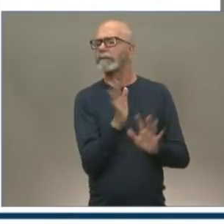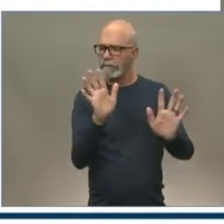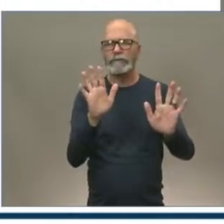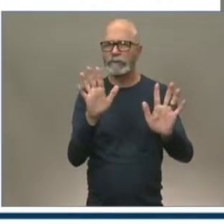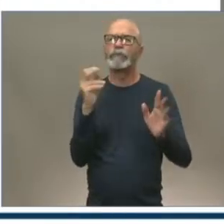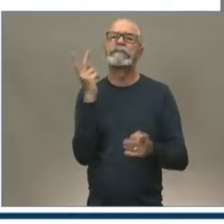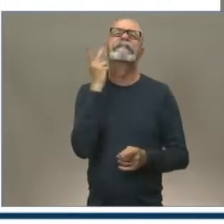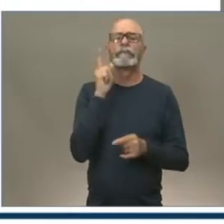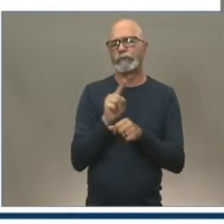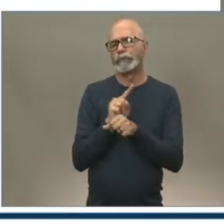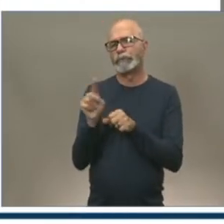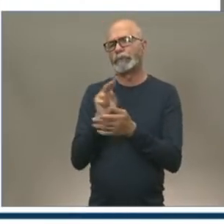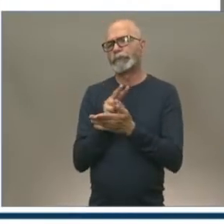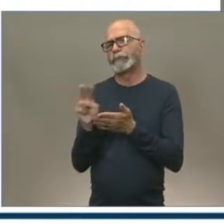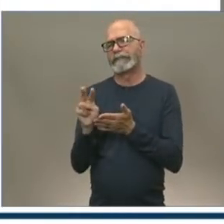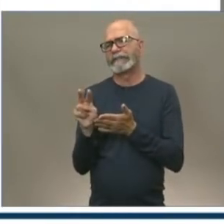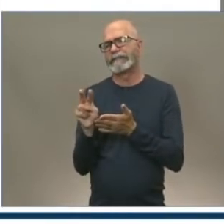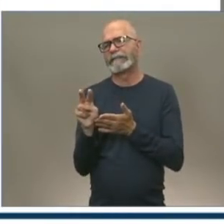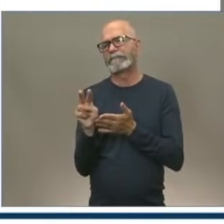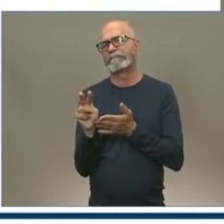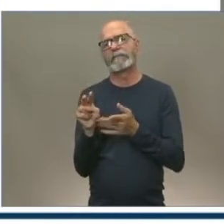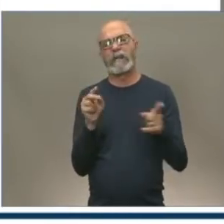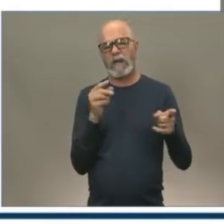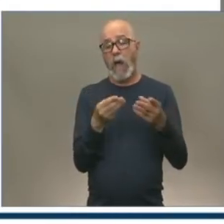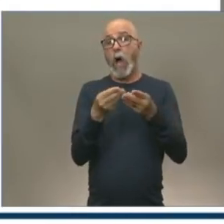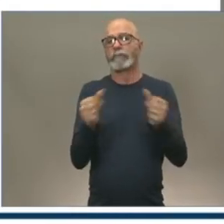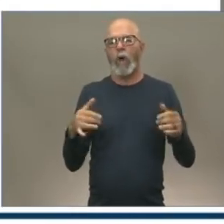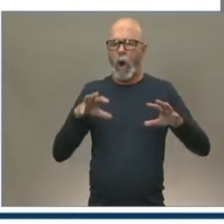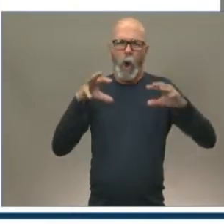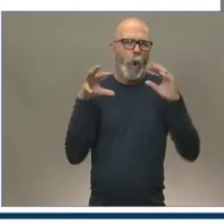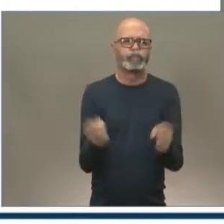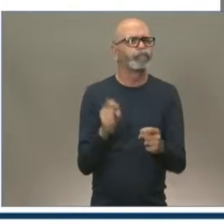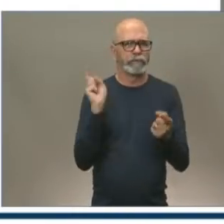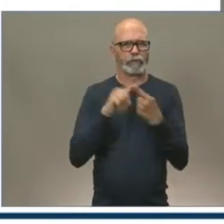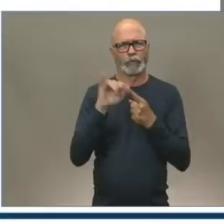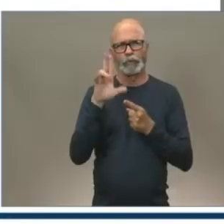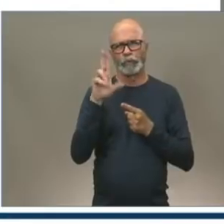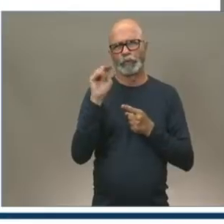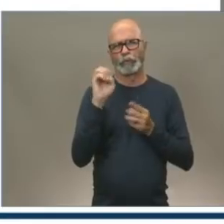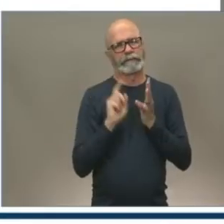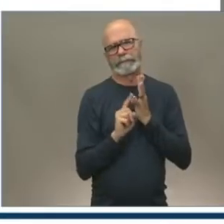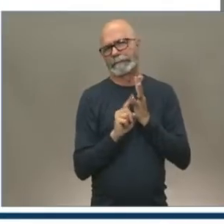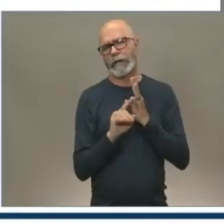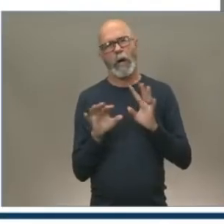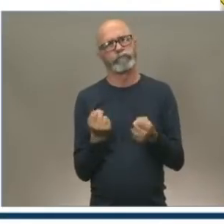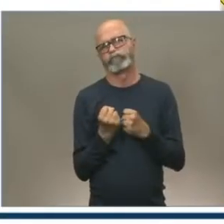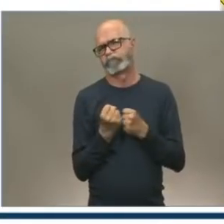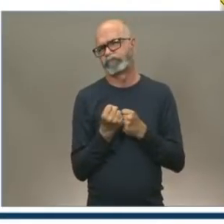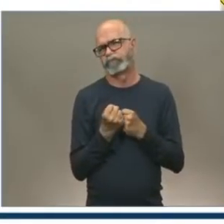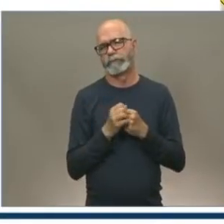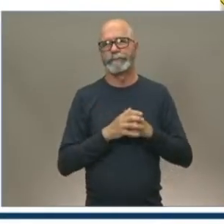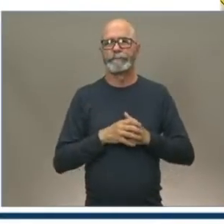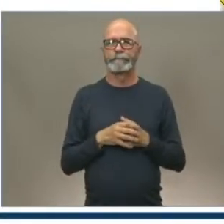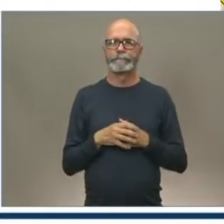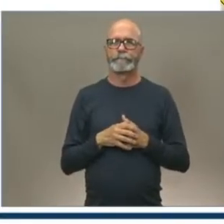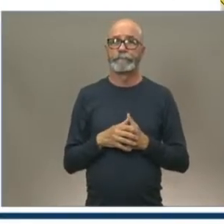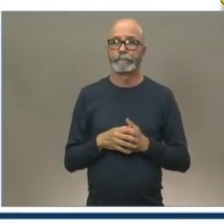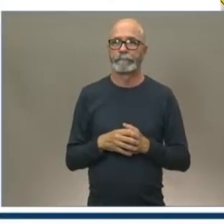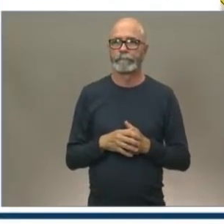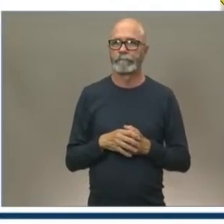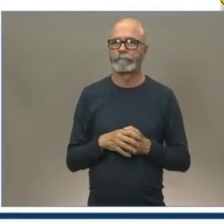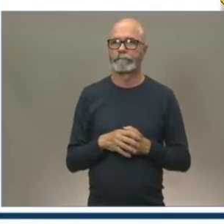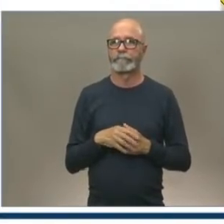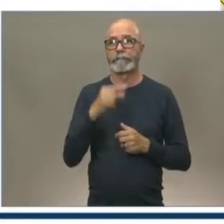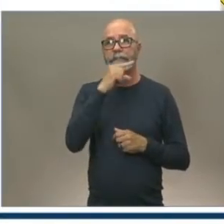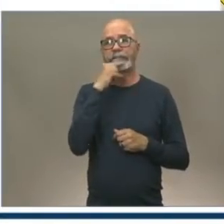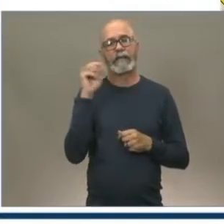as I said, it doesn't expire. So we have some time to figure out what is the best way to use that vaccine. Next, we're going to Tim Bousquet with the Halifax